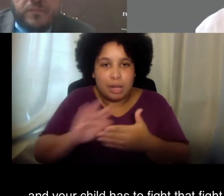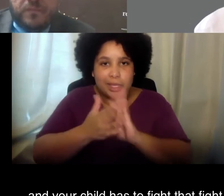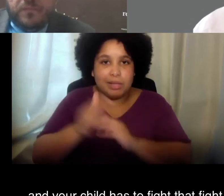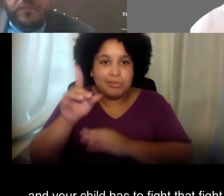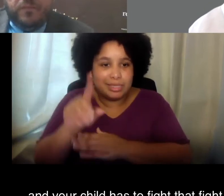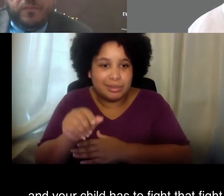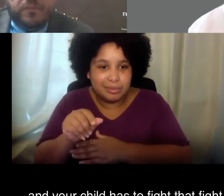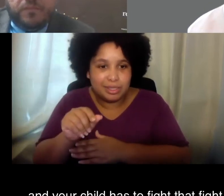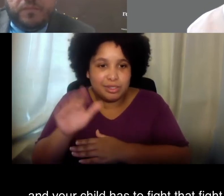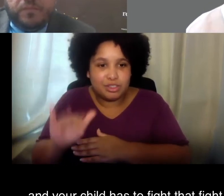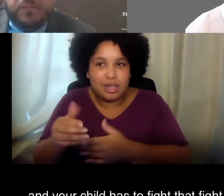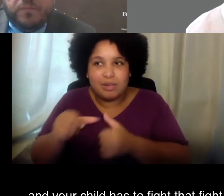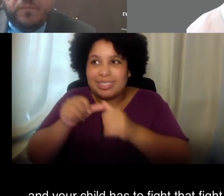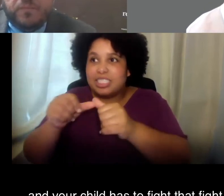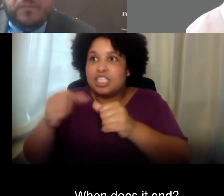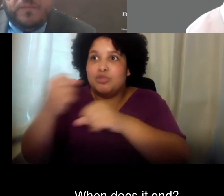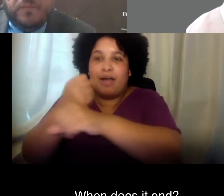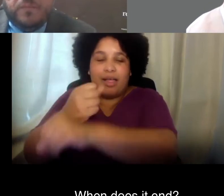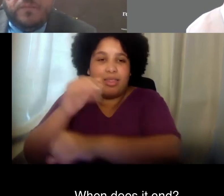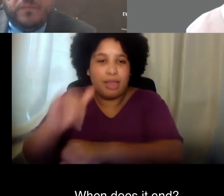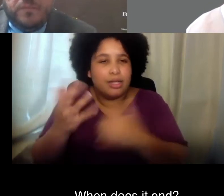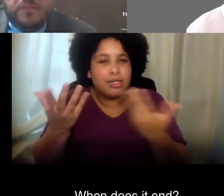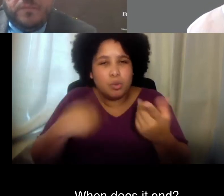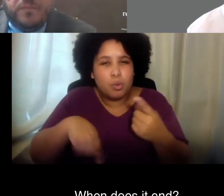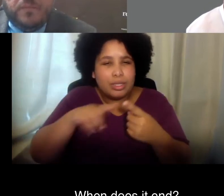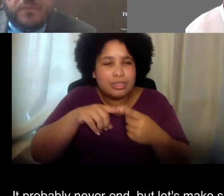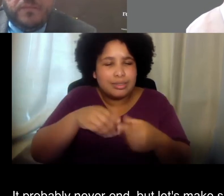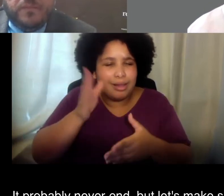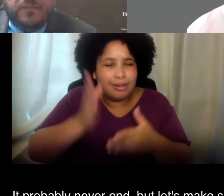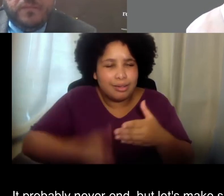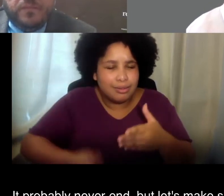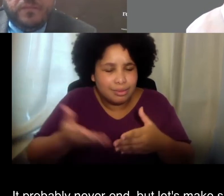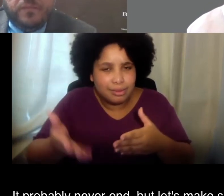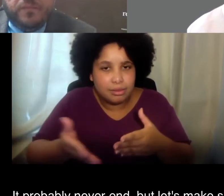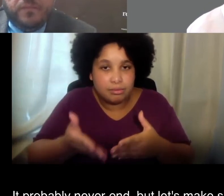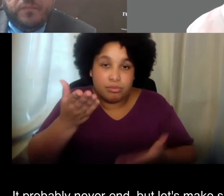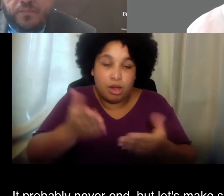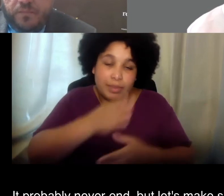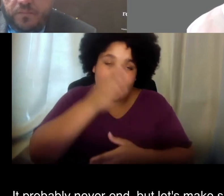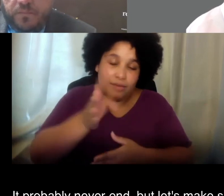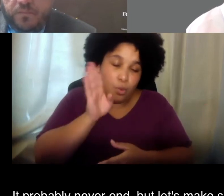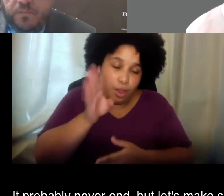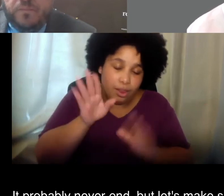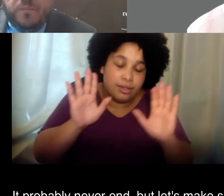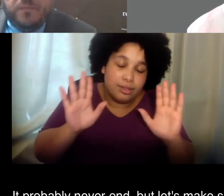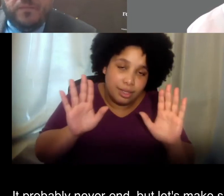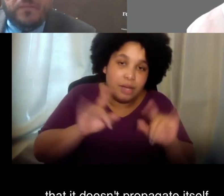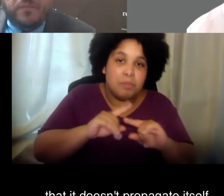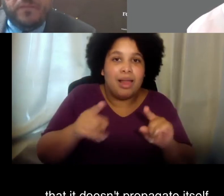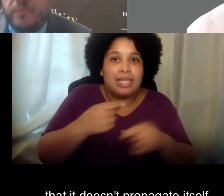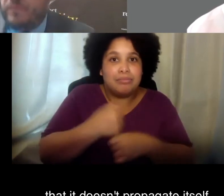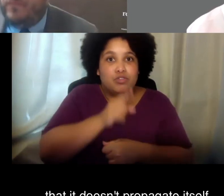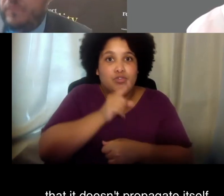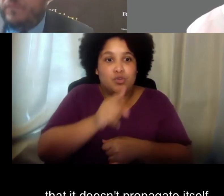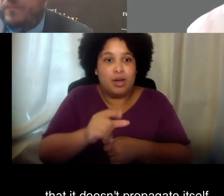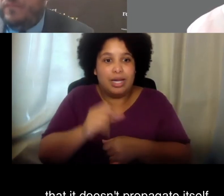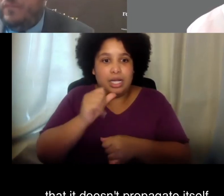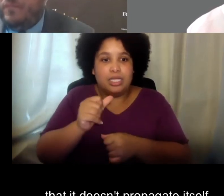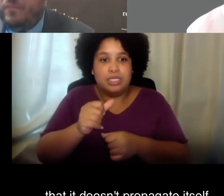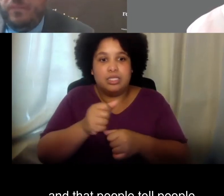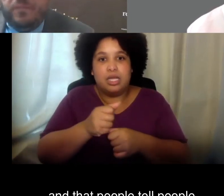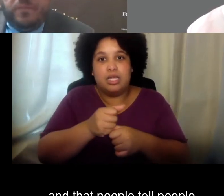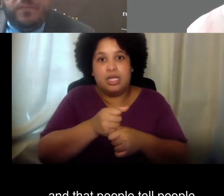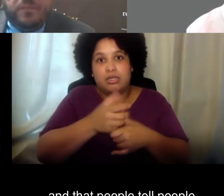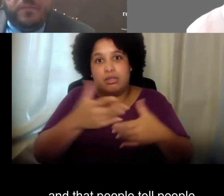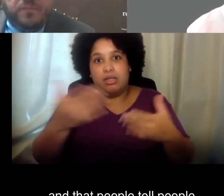your child has to fight that fight. When does it end? It probably never ends, but let's make sure that it doesn't propagate